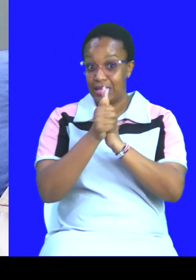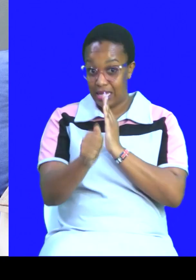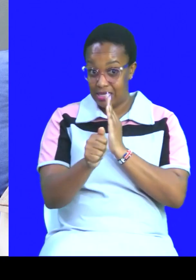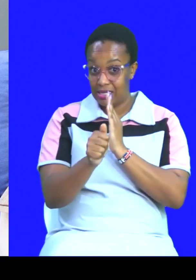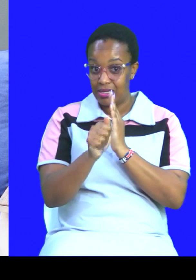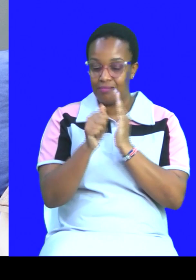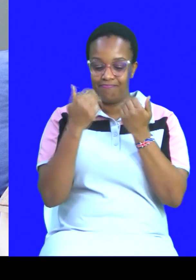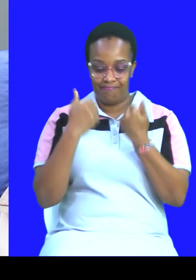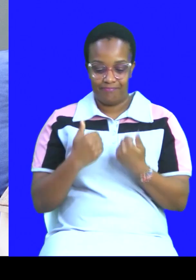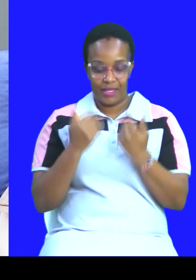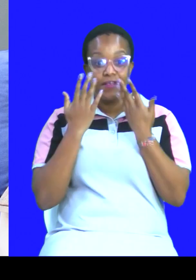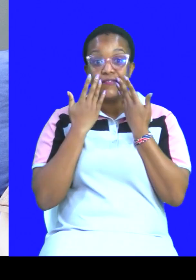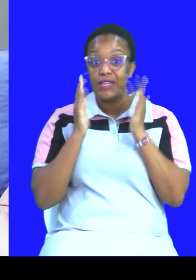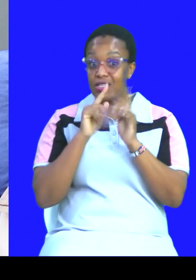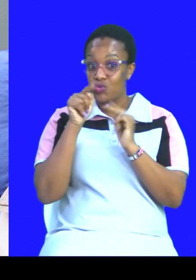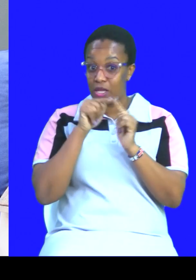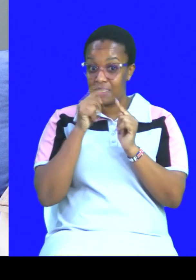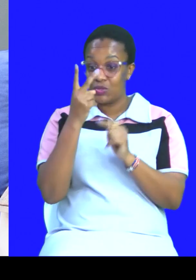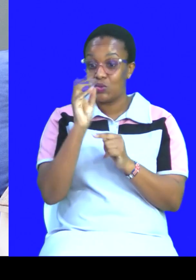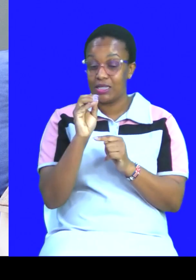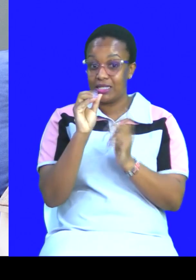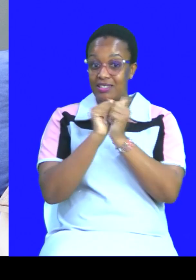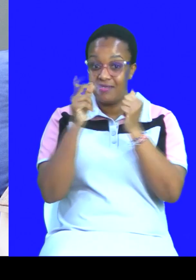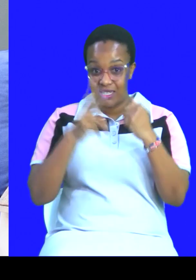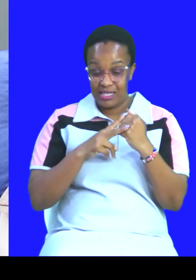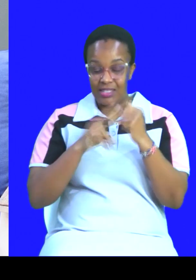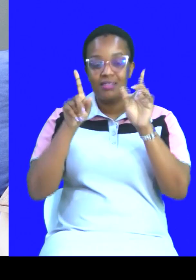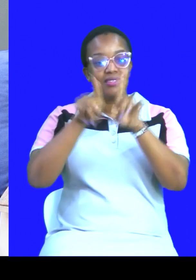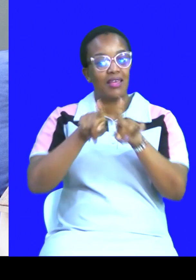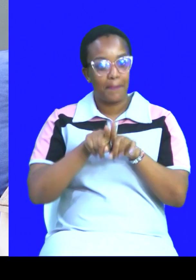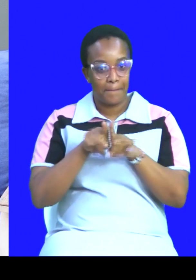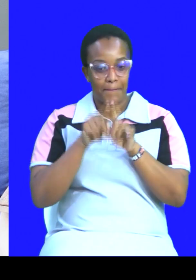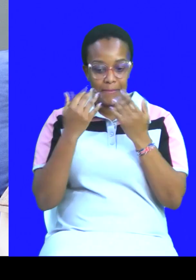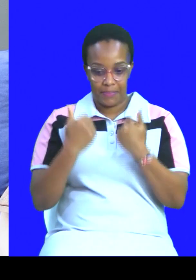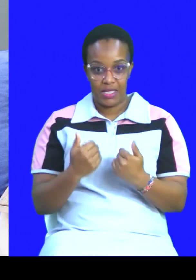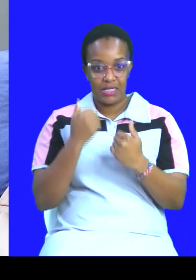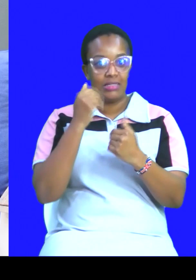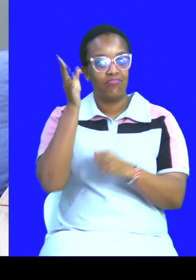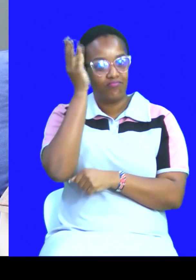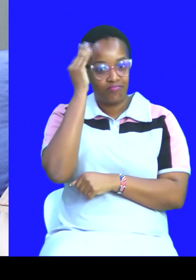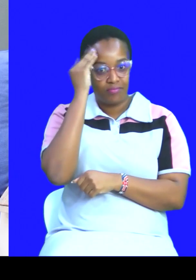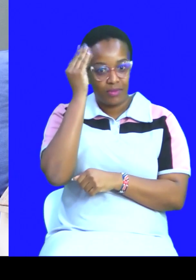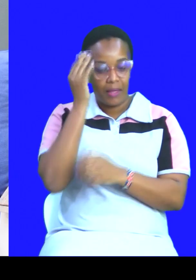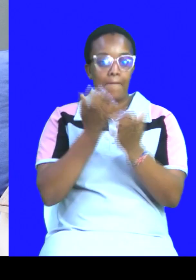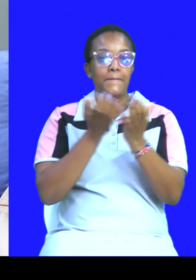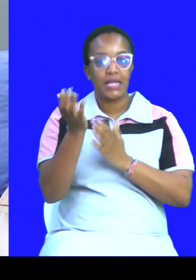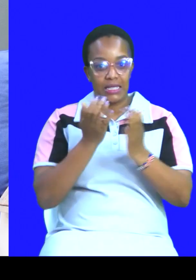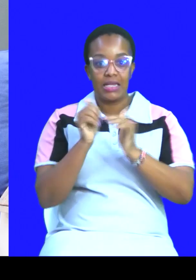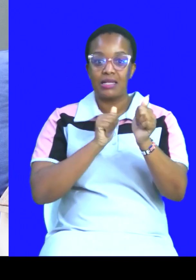in 2017, and then I also did my business administration diploma